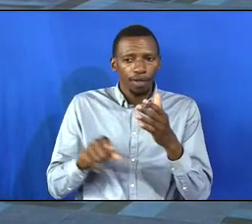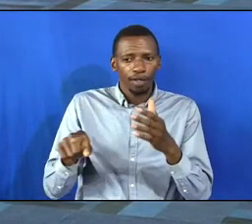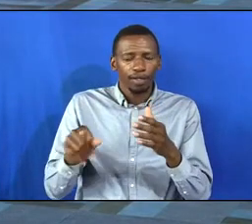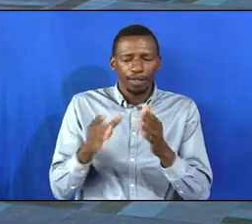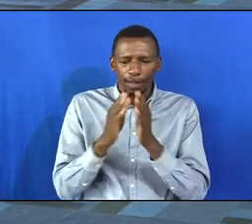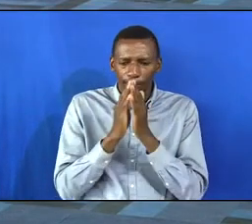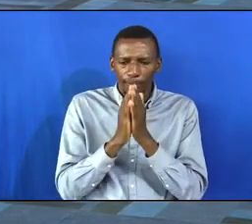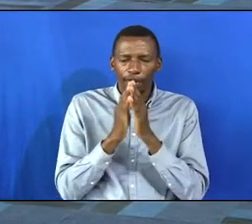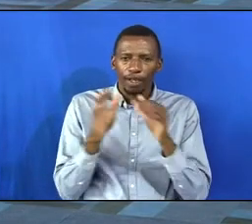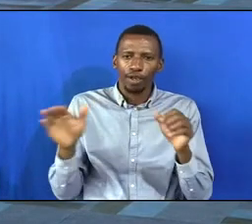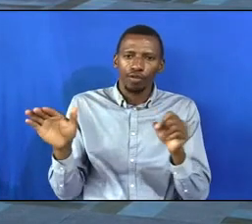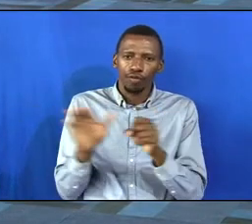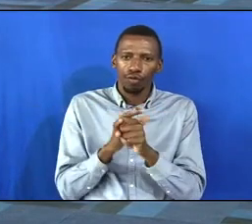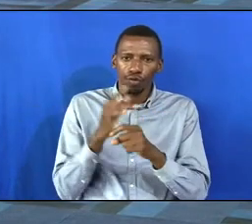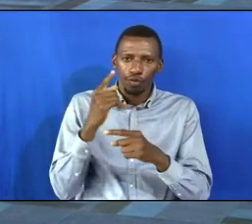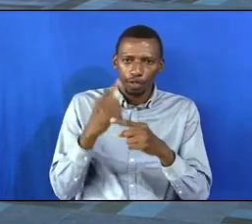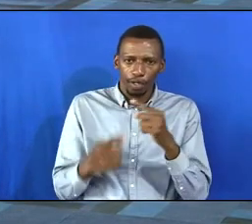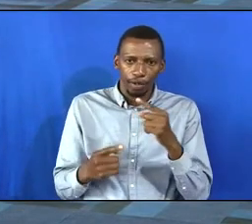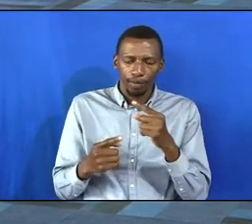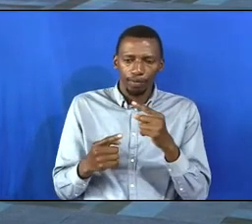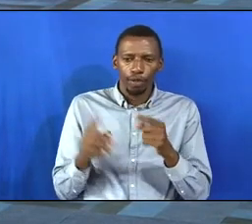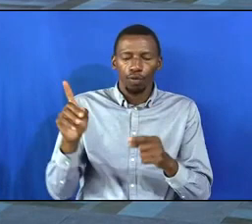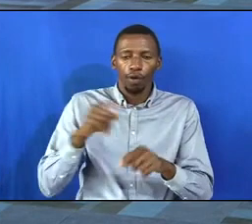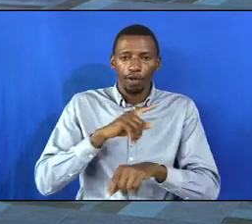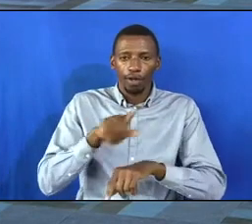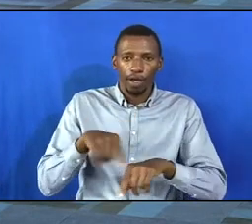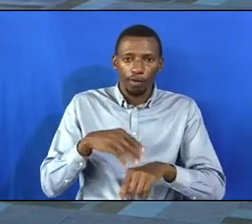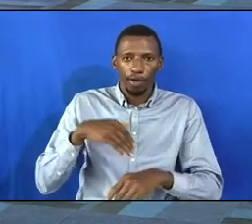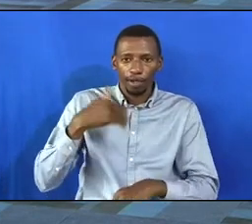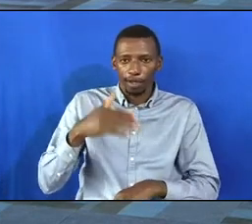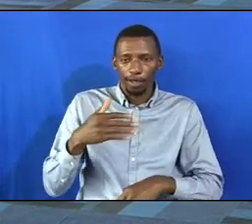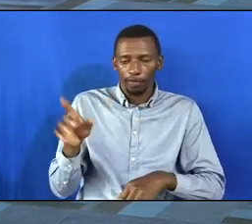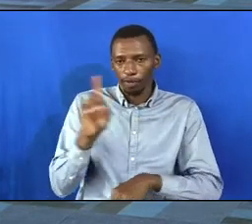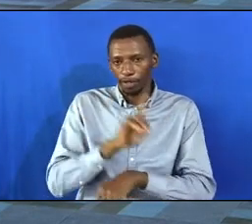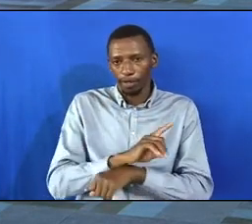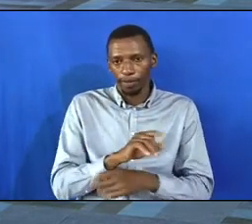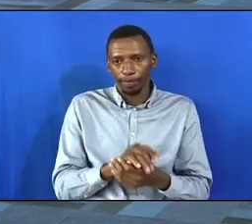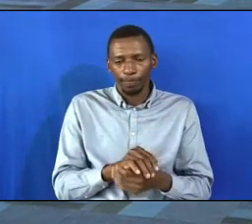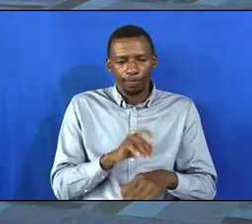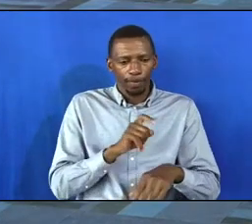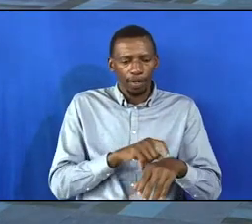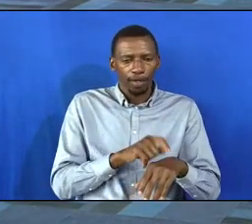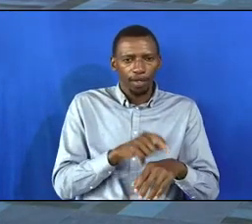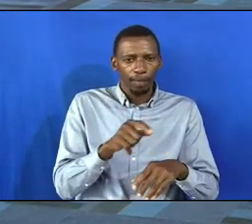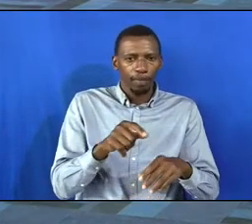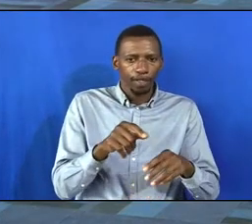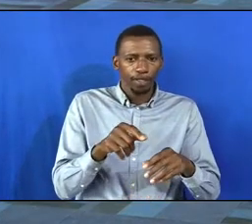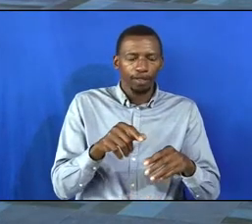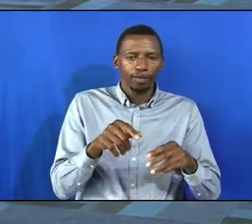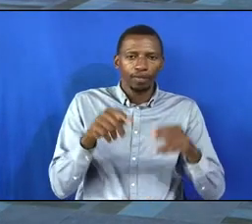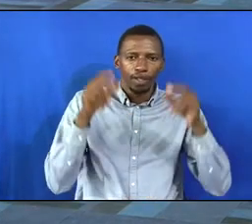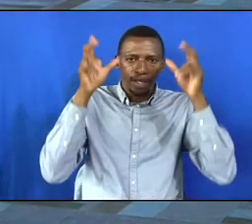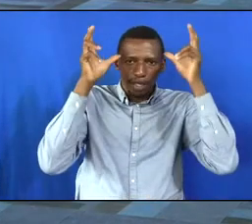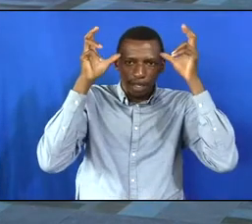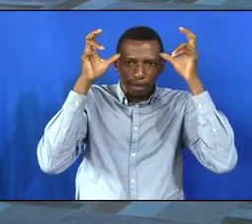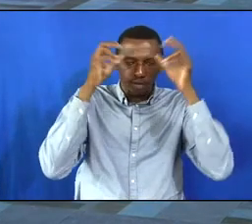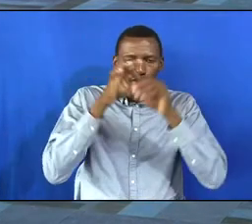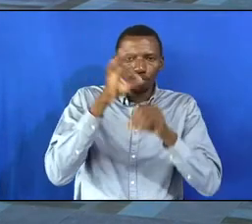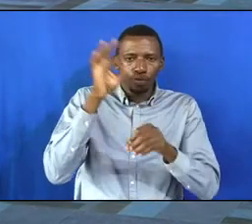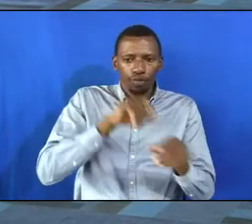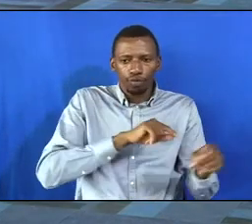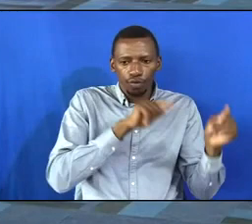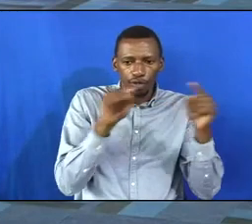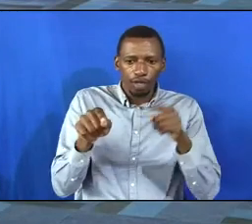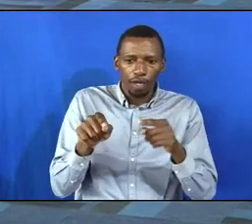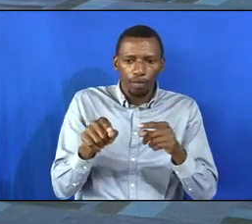whole year and 1 hour daily. When the ghost came, he pointed at them and he said, in